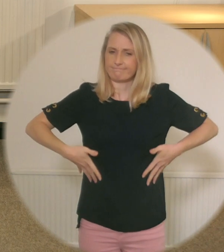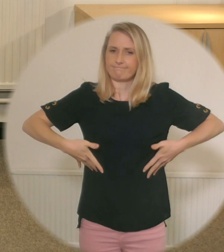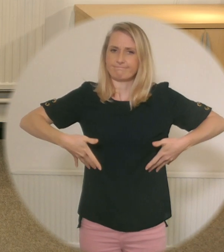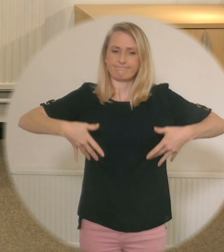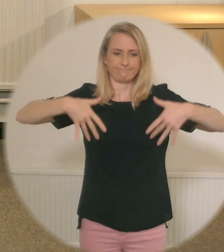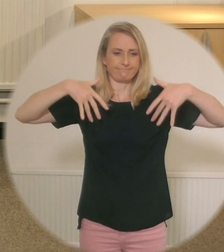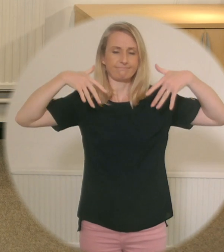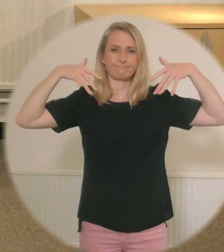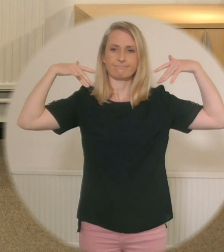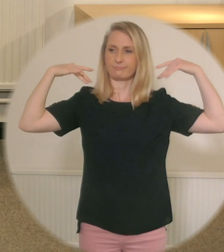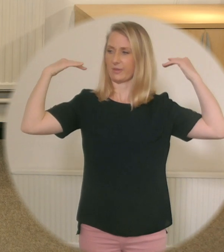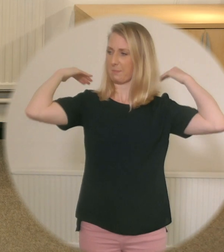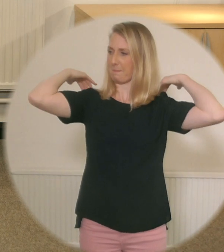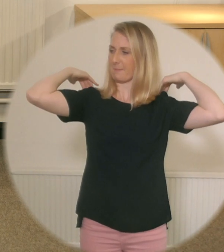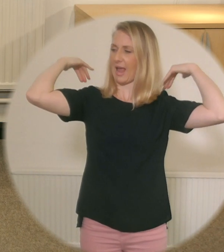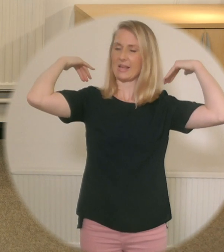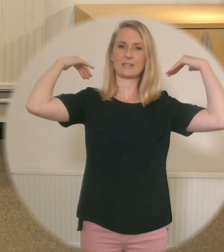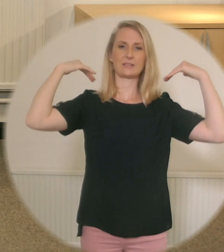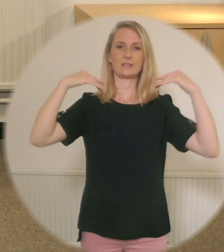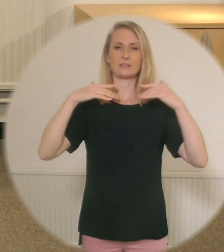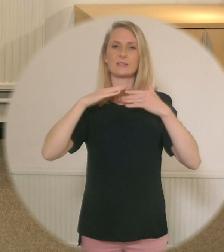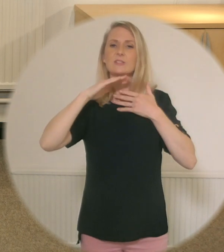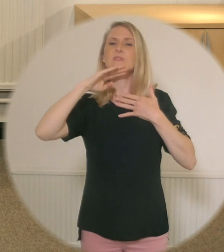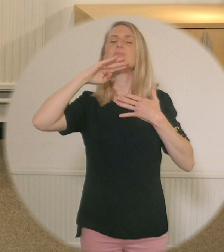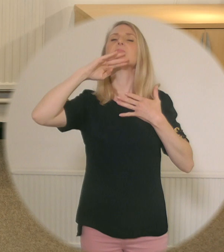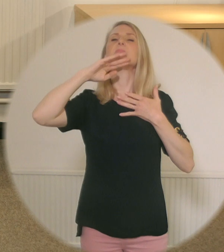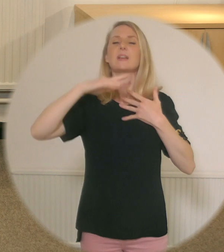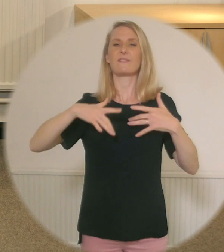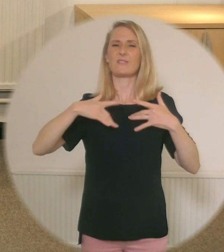abdomen, through your back, lifting the chest,